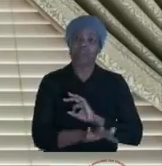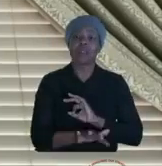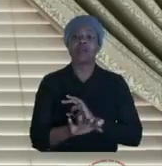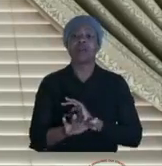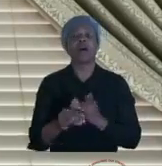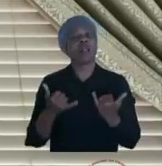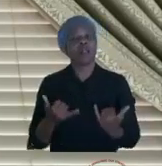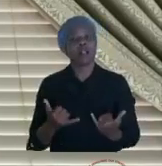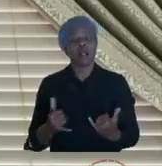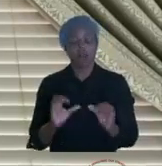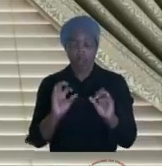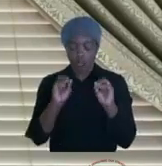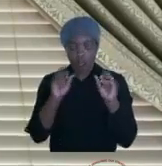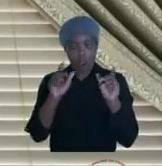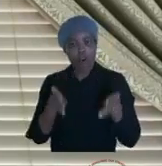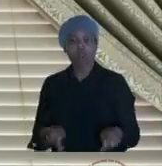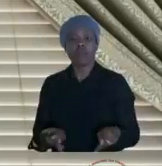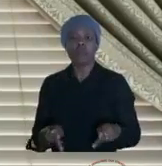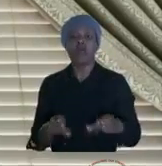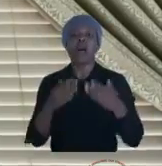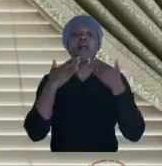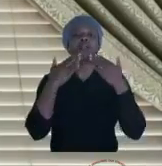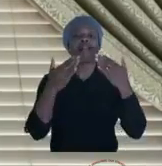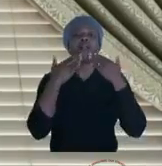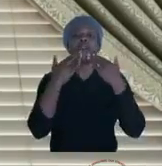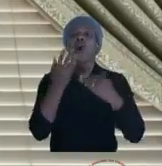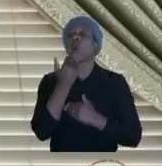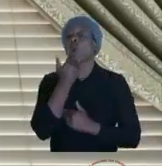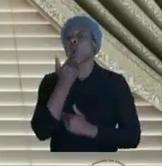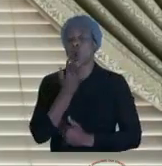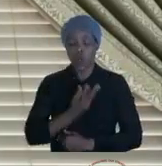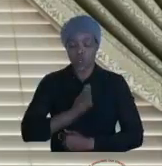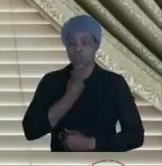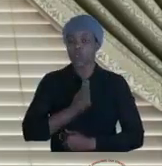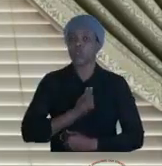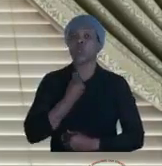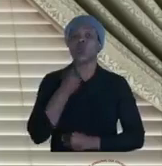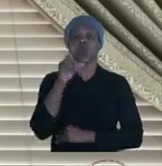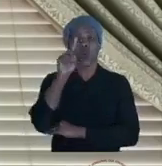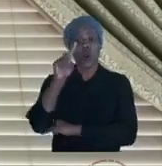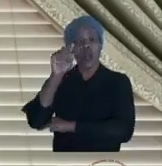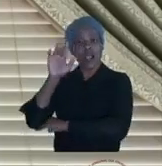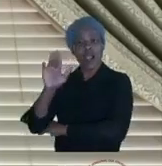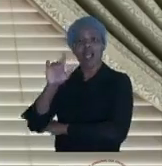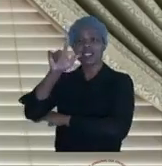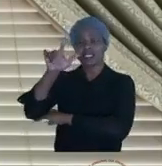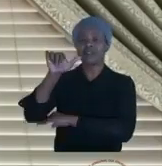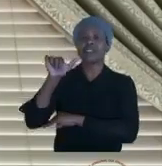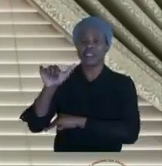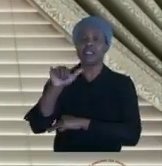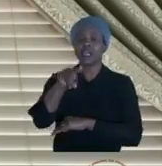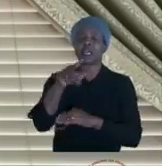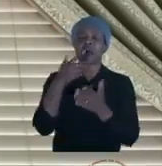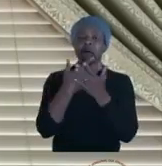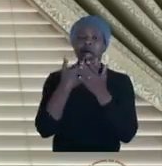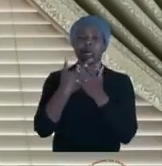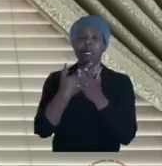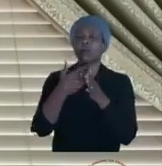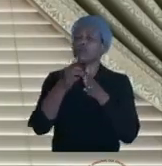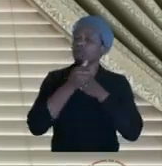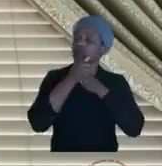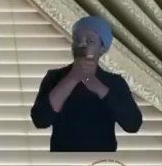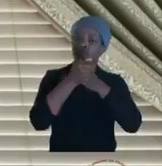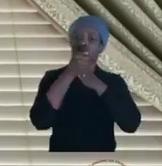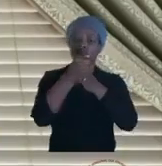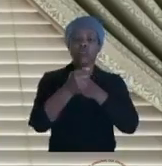this opportunity to thank the youth of 1976, the leadership of our country for acknowledgement of this historic day, the young